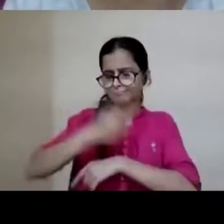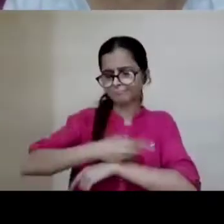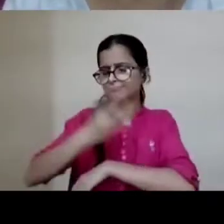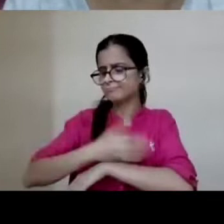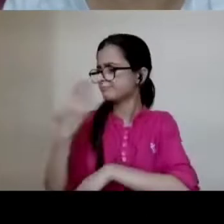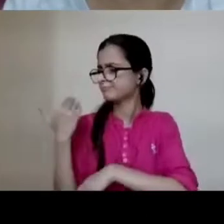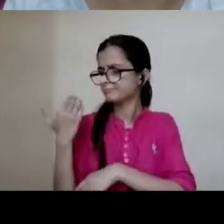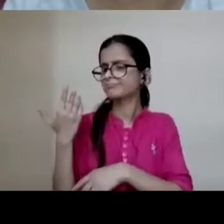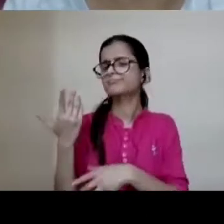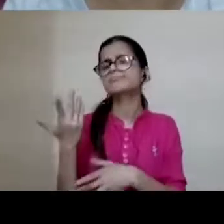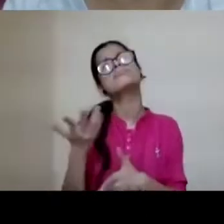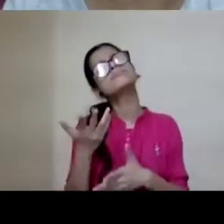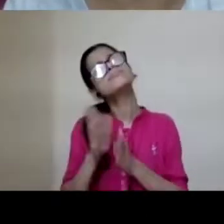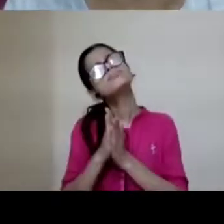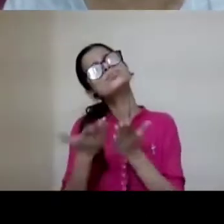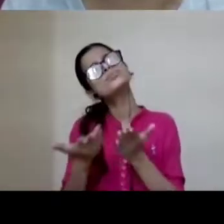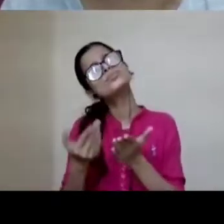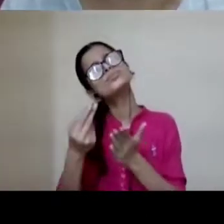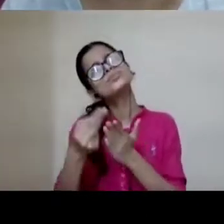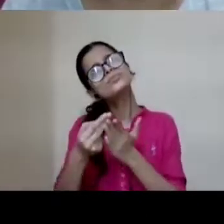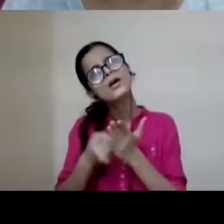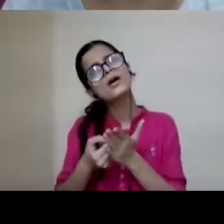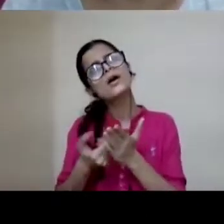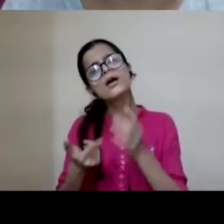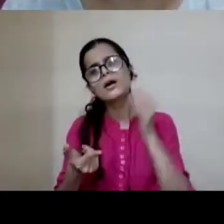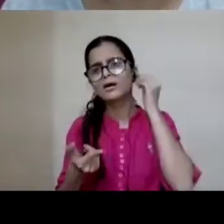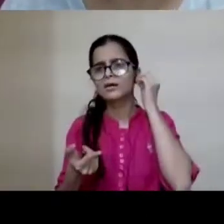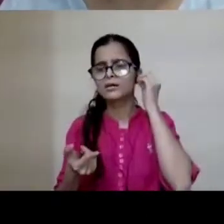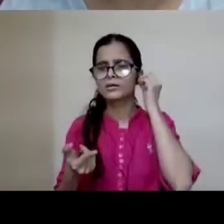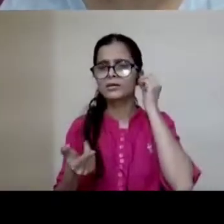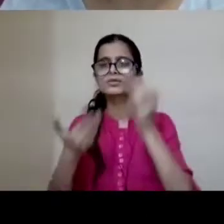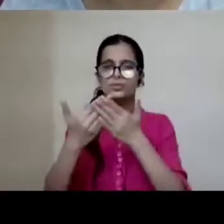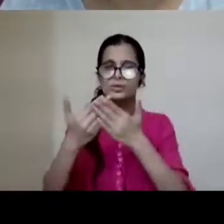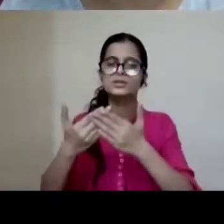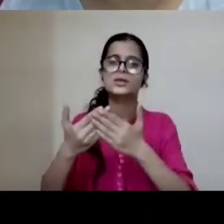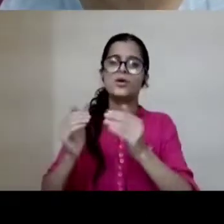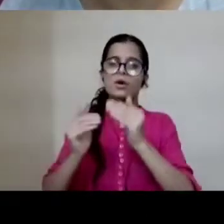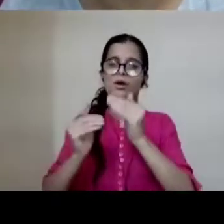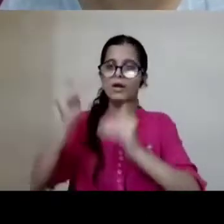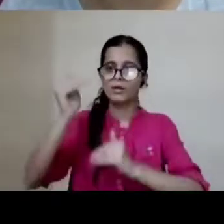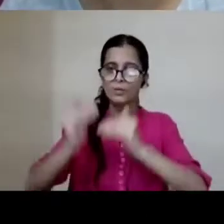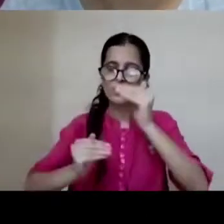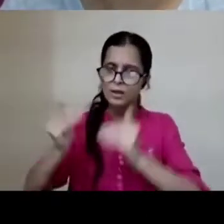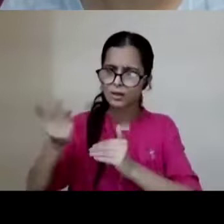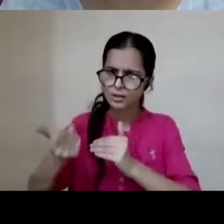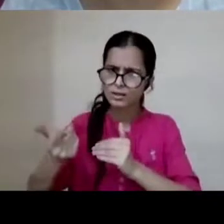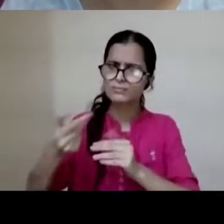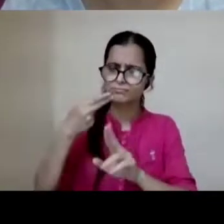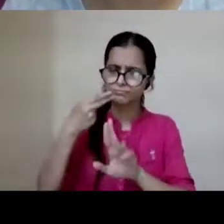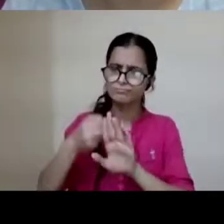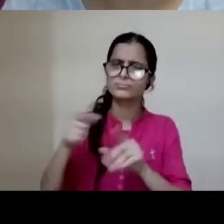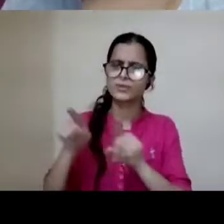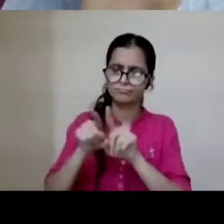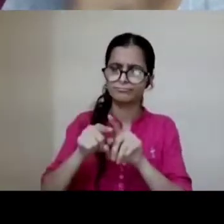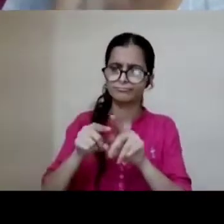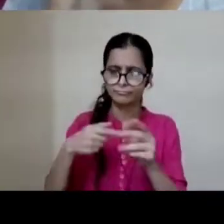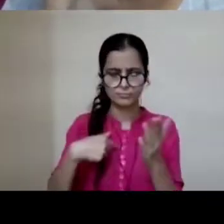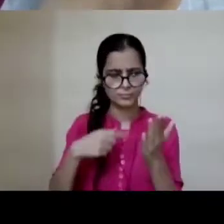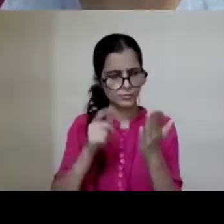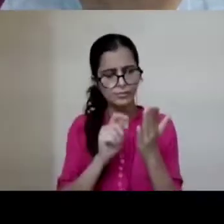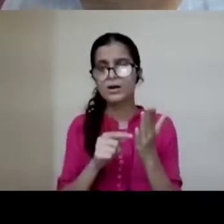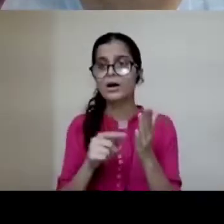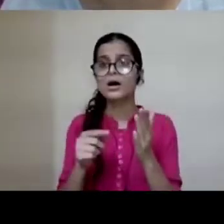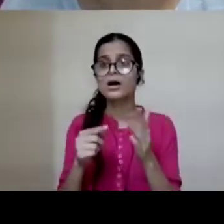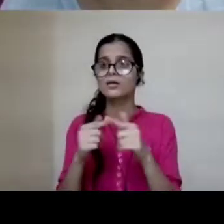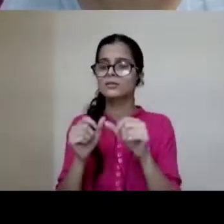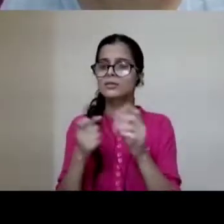at a book function, which was looking at education and inequality. And I was referring to the work of both Tanmoy